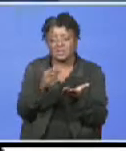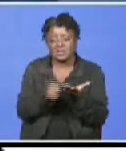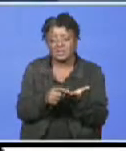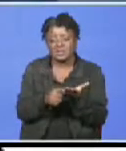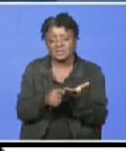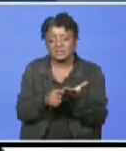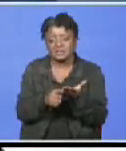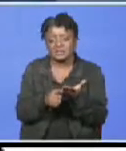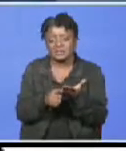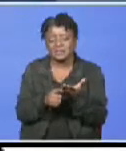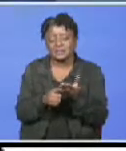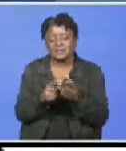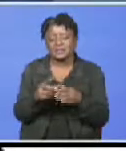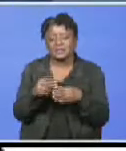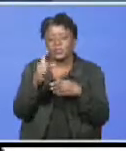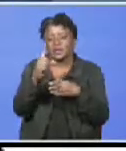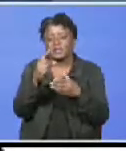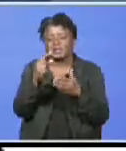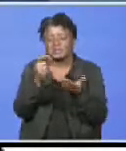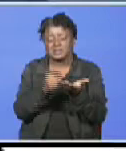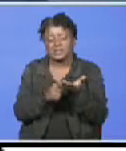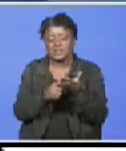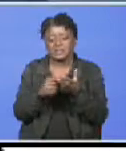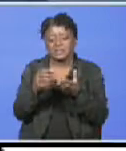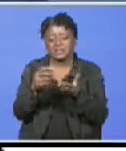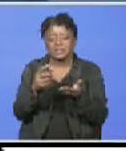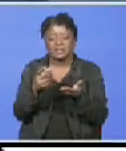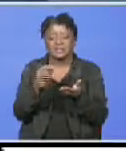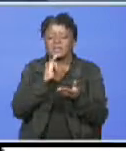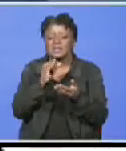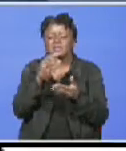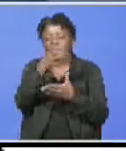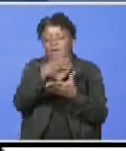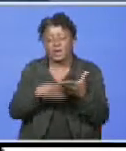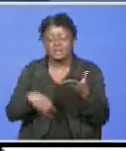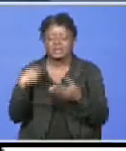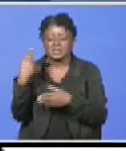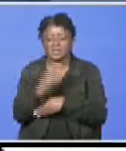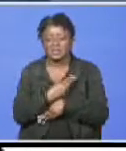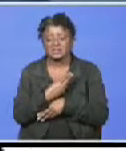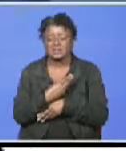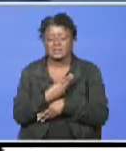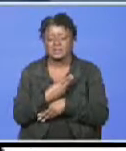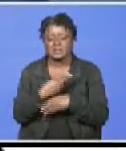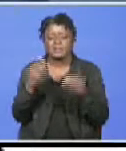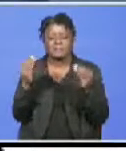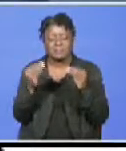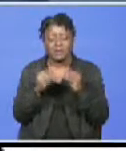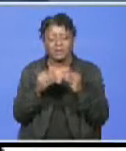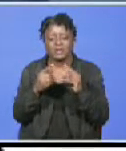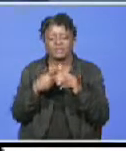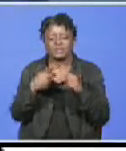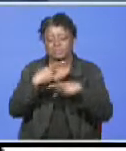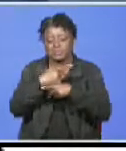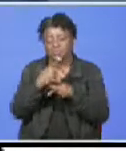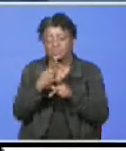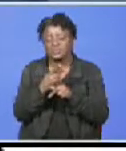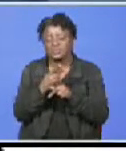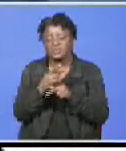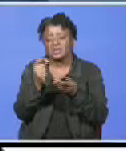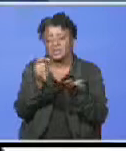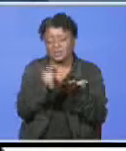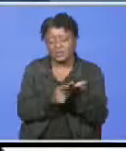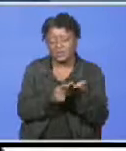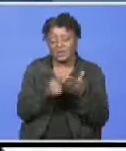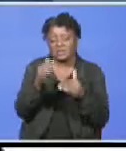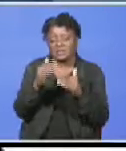the 1-cent coin is now costing us, and it has been costing us for quite some time, more to produce the coin than its